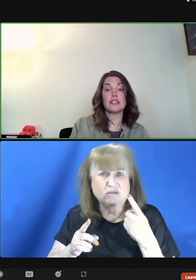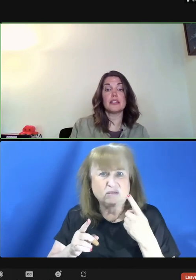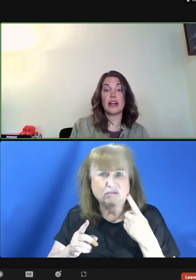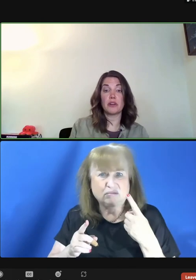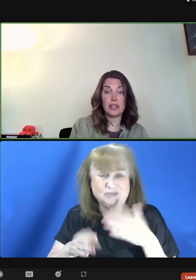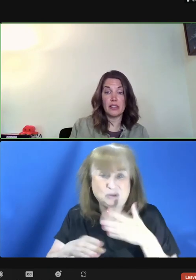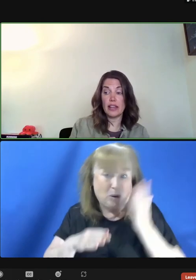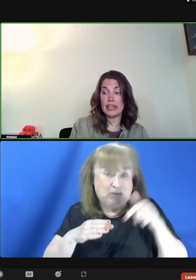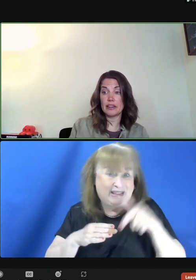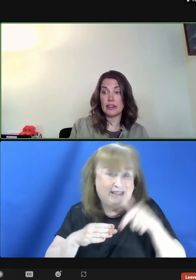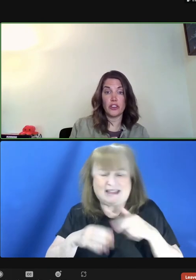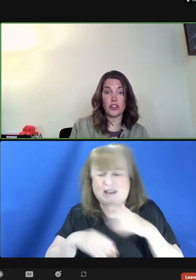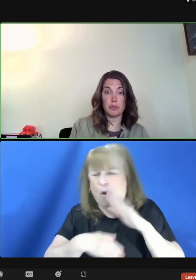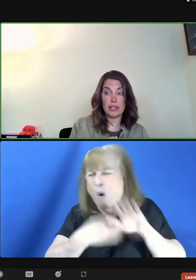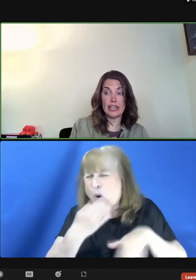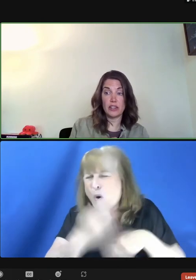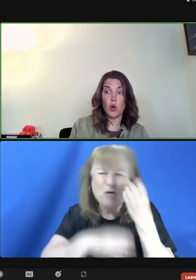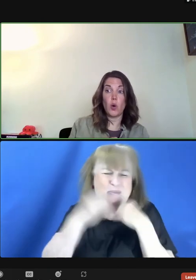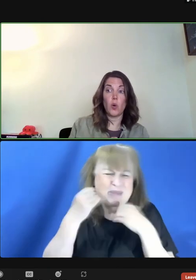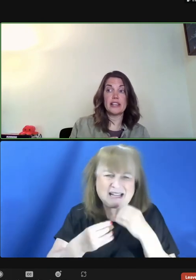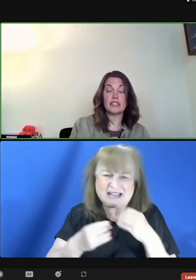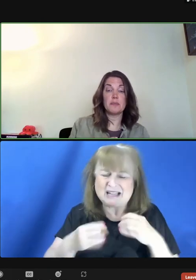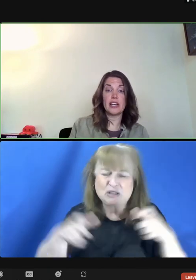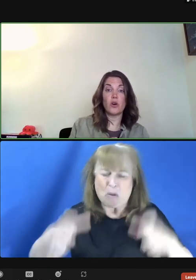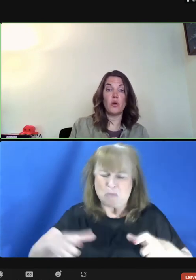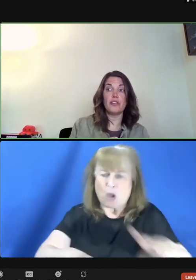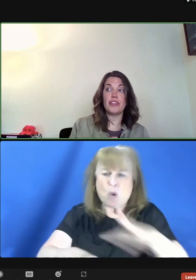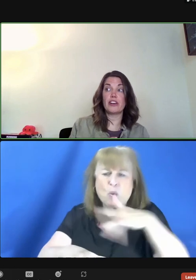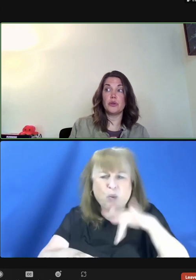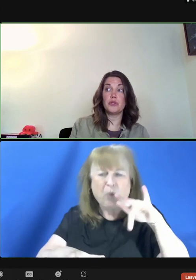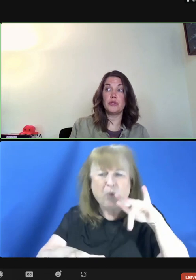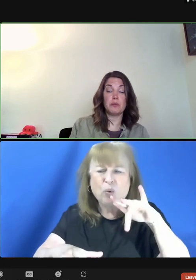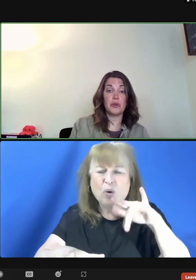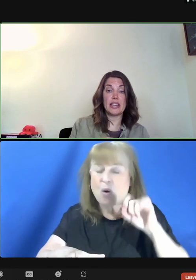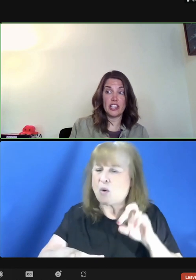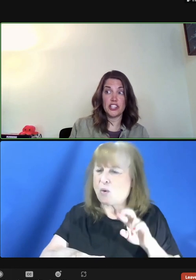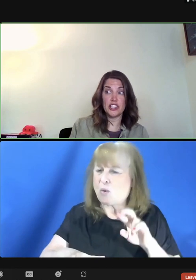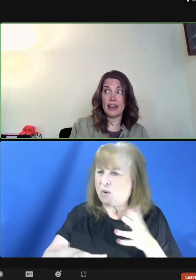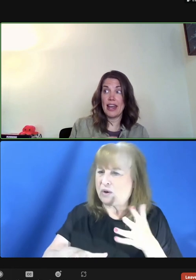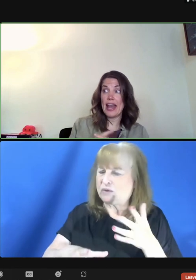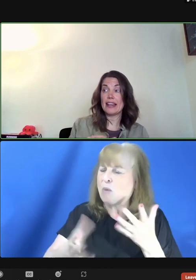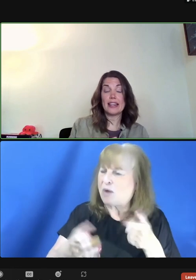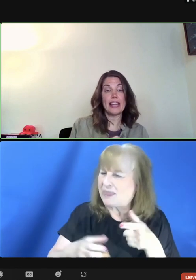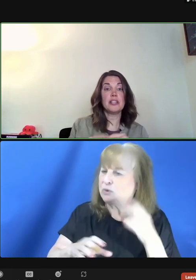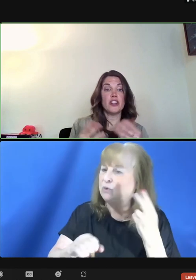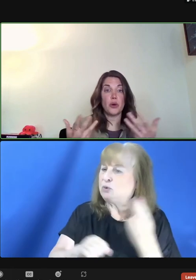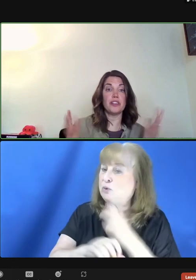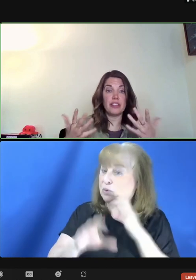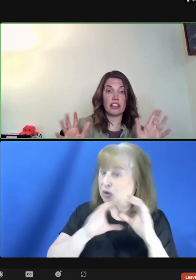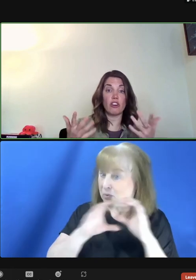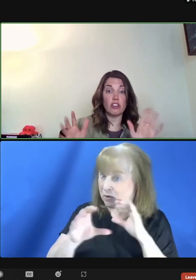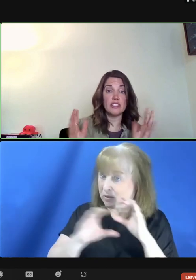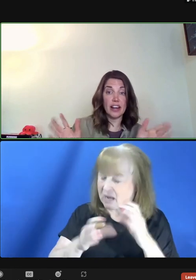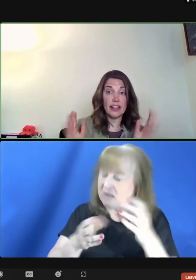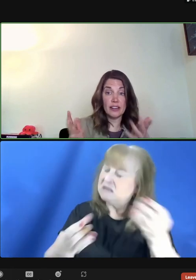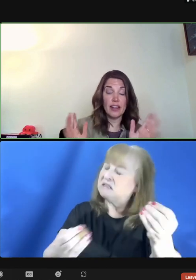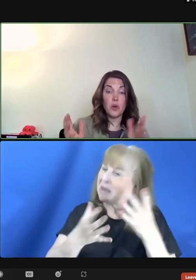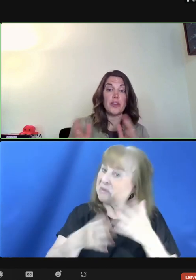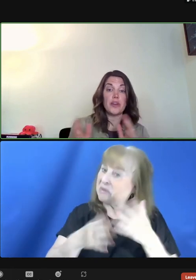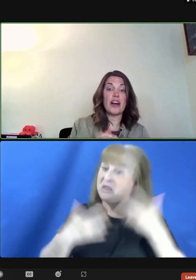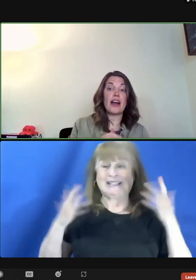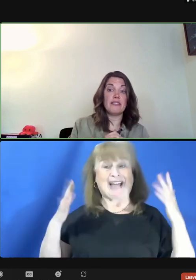to complete this entire meal and eat everything on their plate? Or is my goal that they are using communication and letting me know that they are